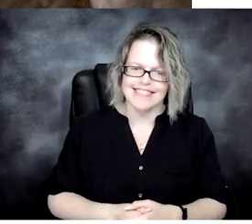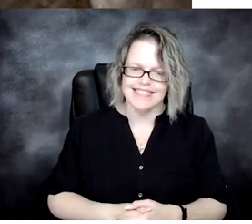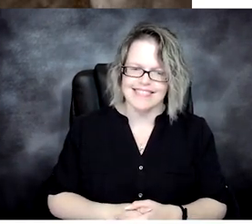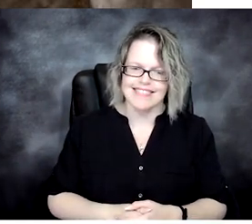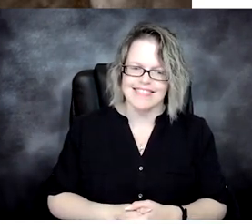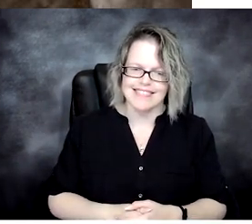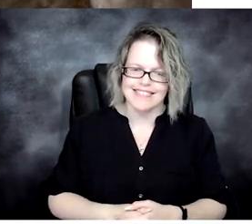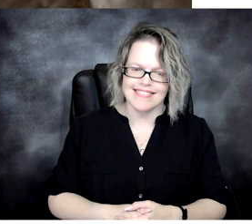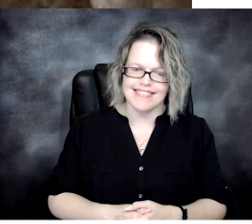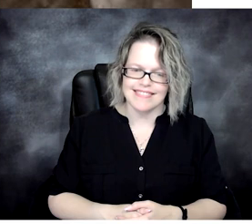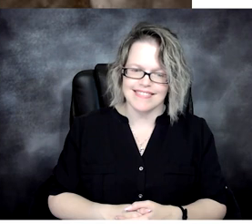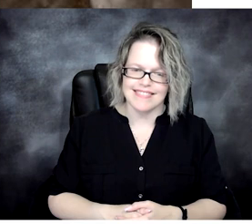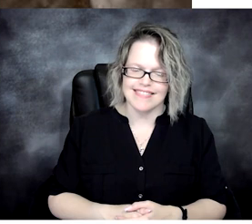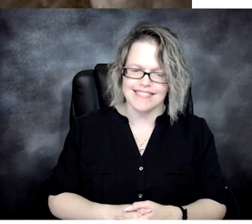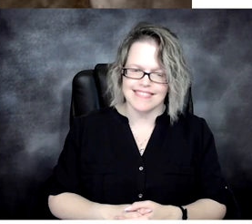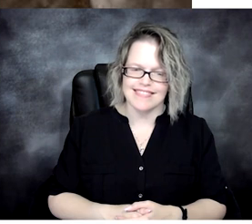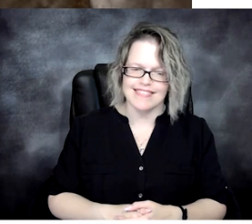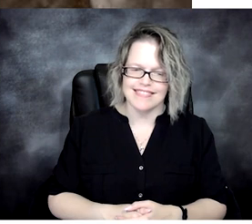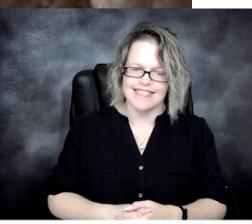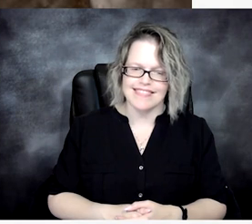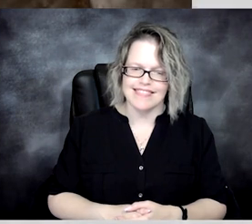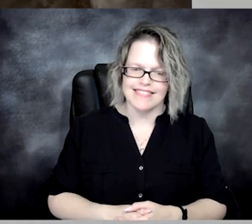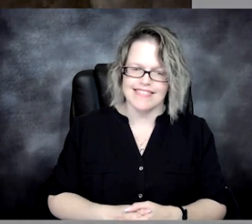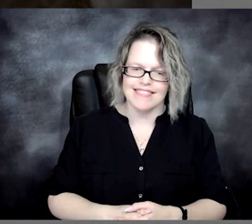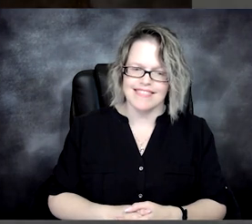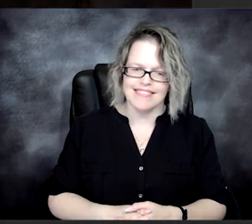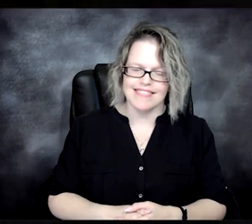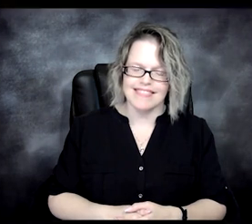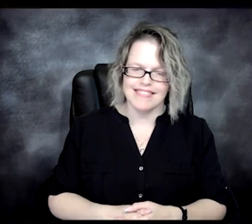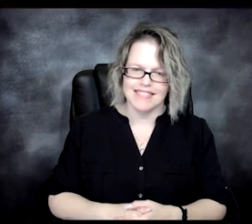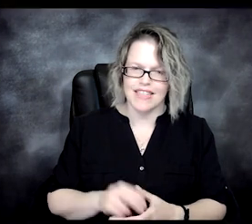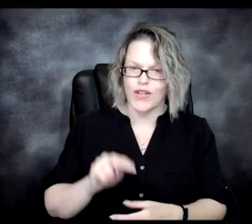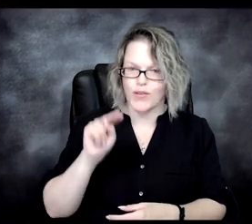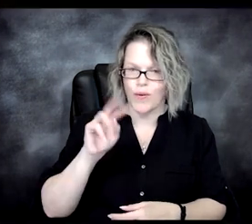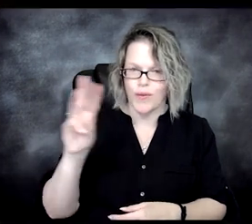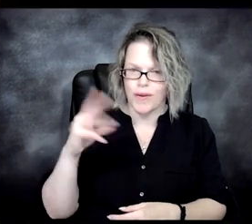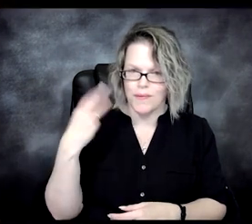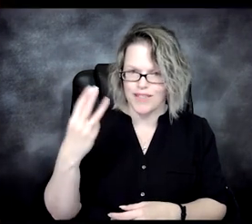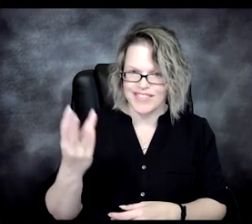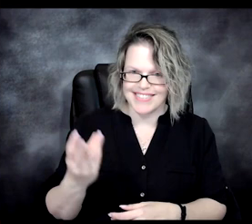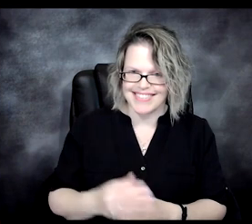Kit Christofferson. This is ESD 189 in Northwest Washington.